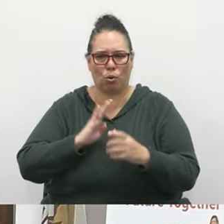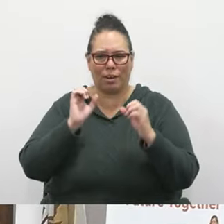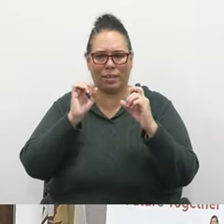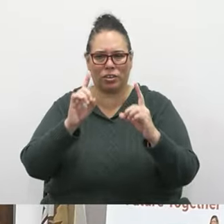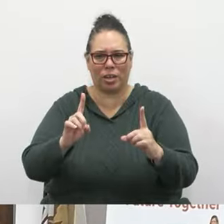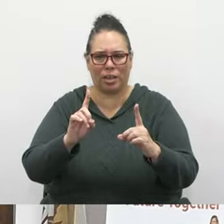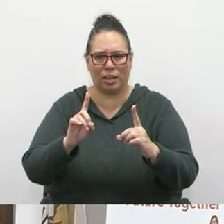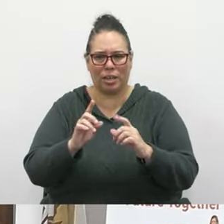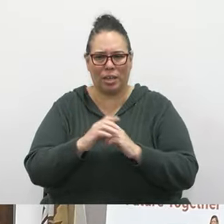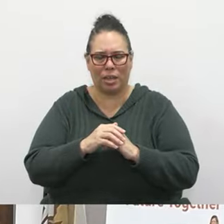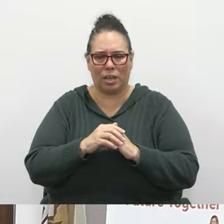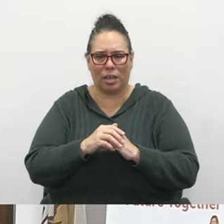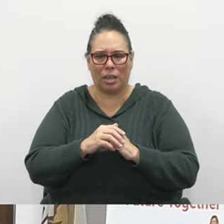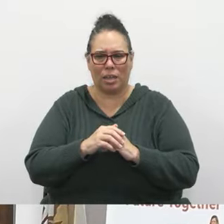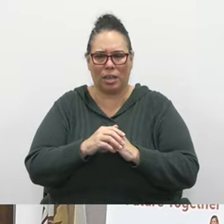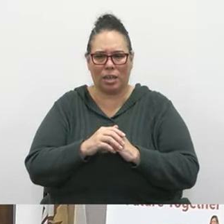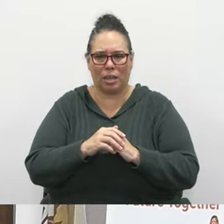on the cards?